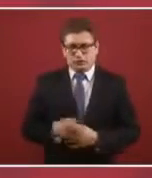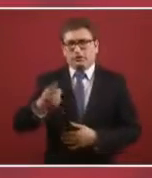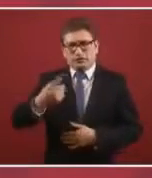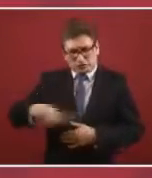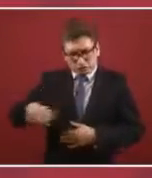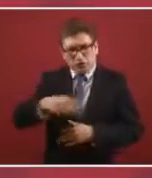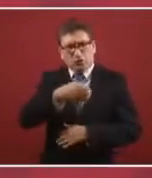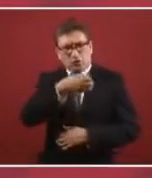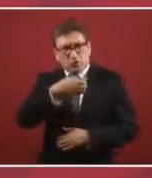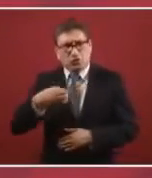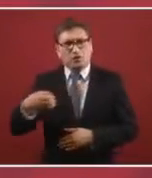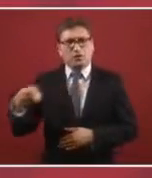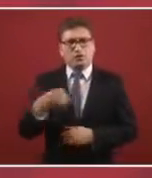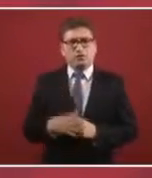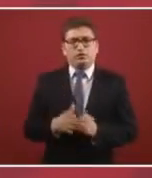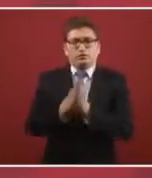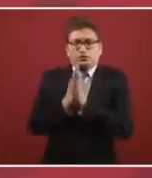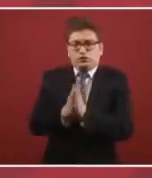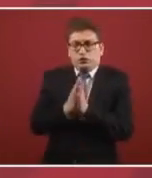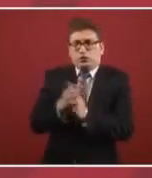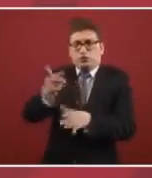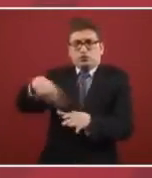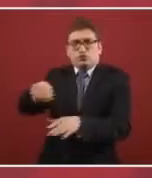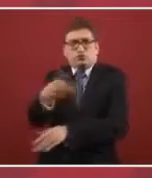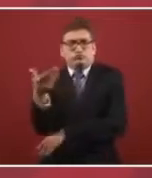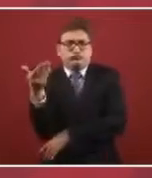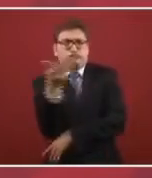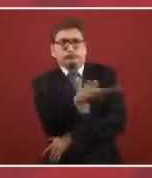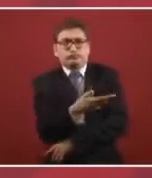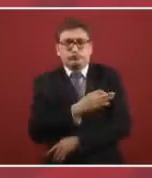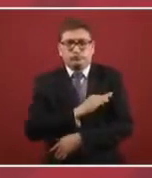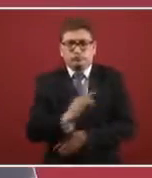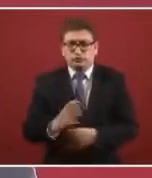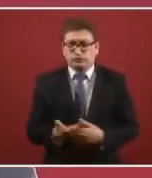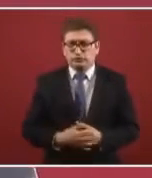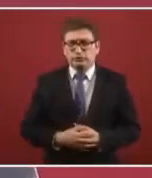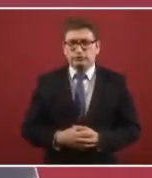Organícense Organize y yourselves, pídanle ustedes and you ask for it.